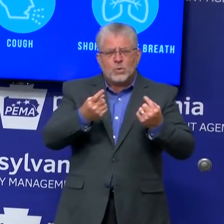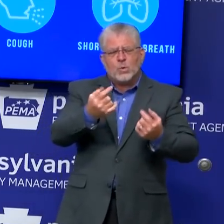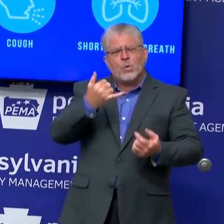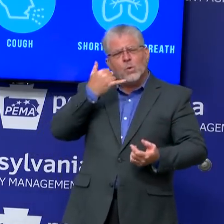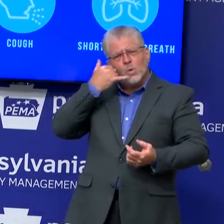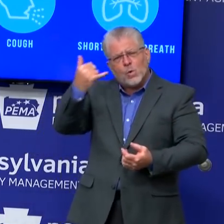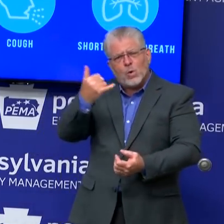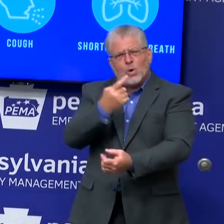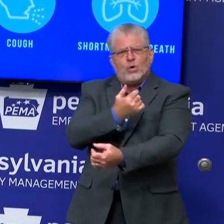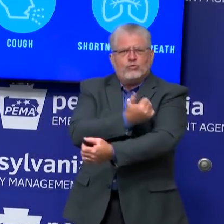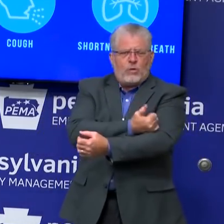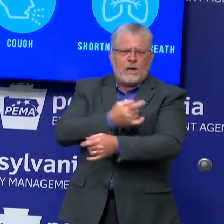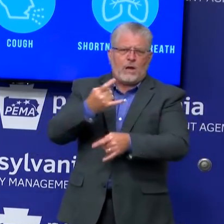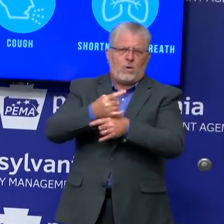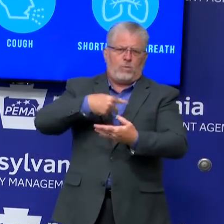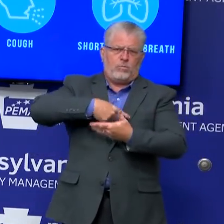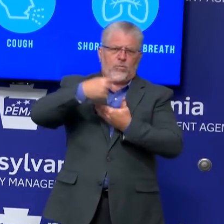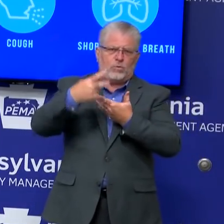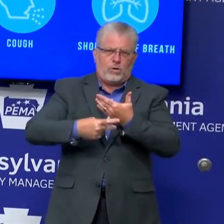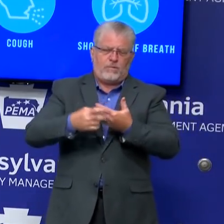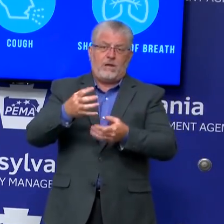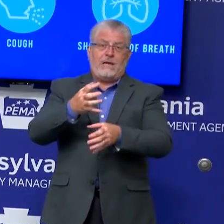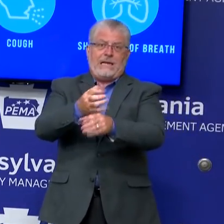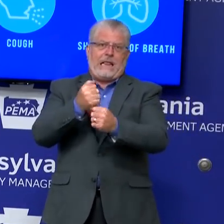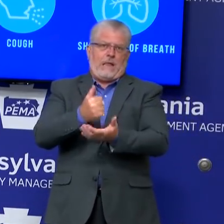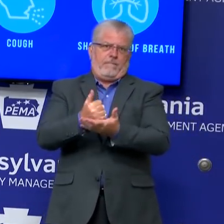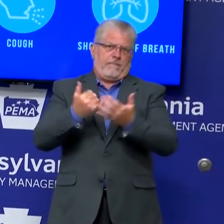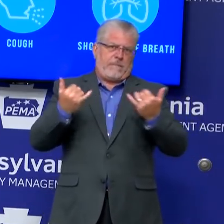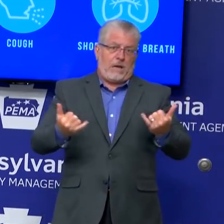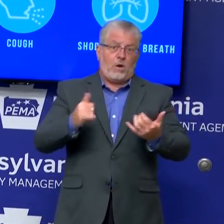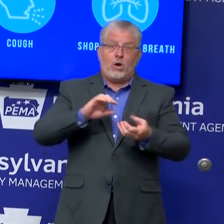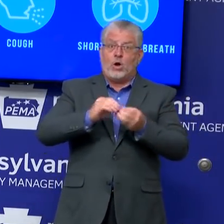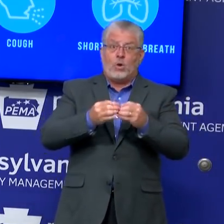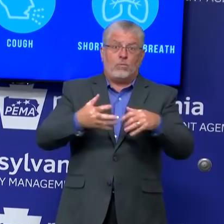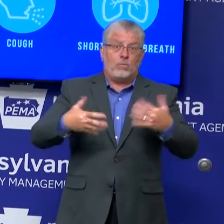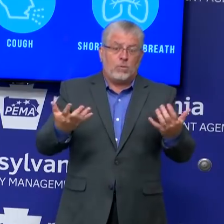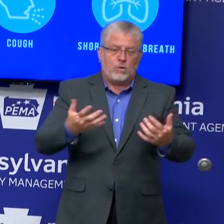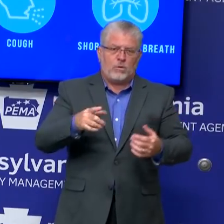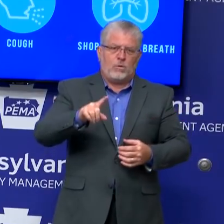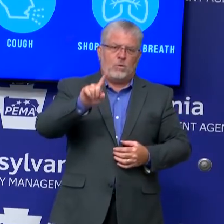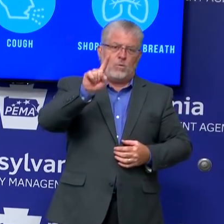Alcohol Programs Get Help Now hotline at